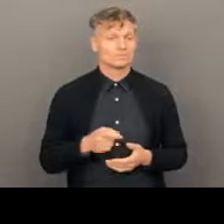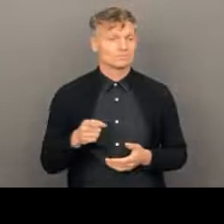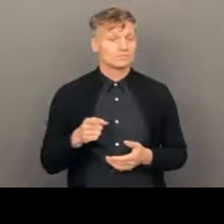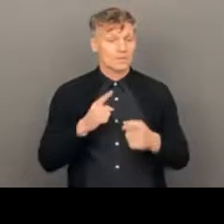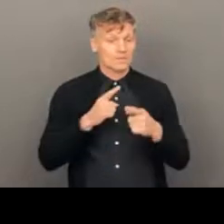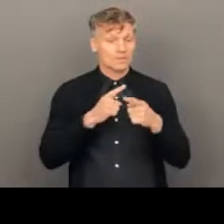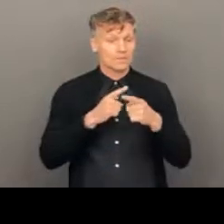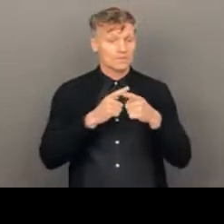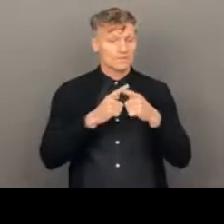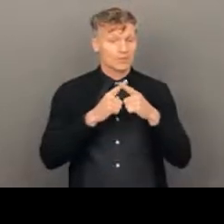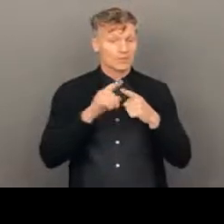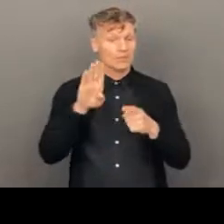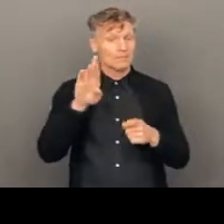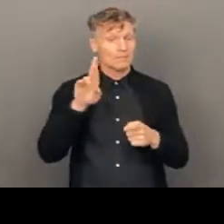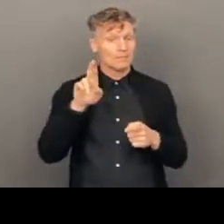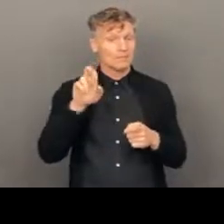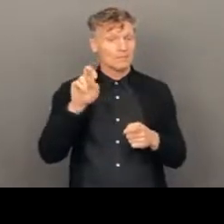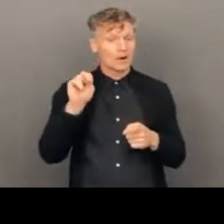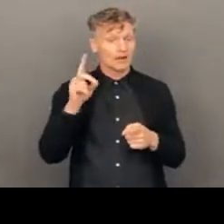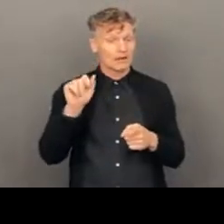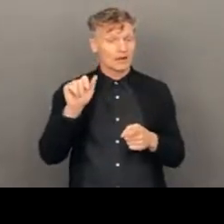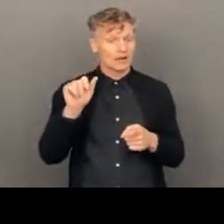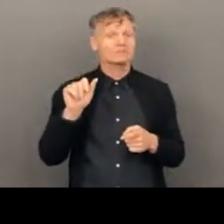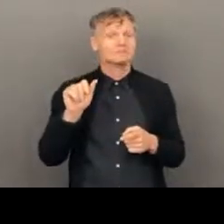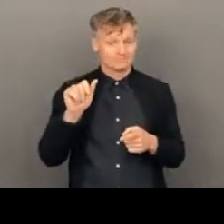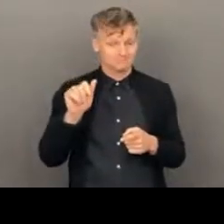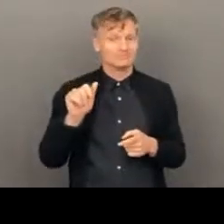Well, okay. Yes, Shane.